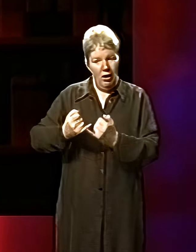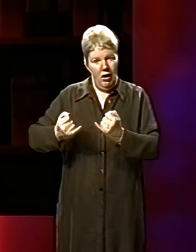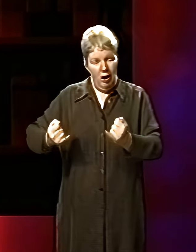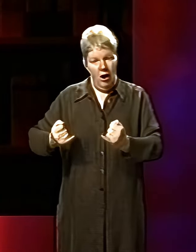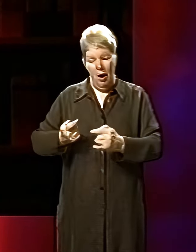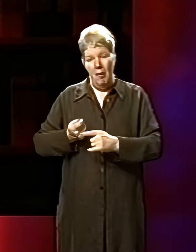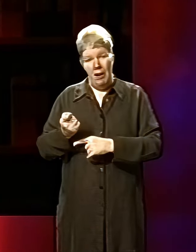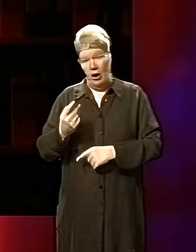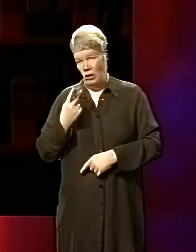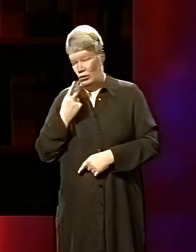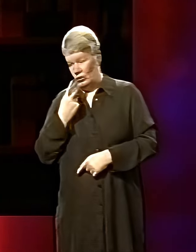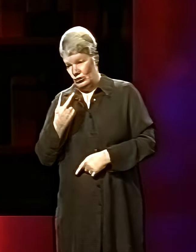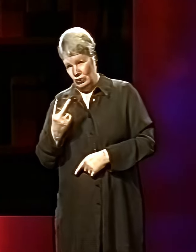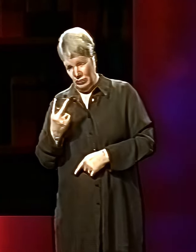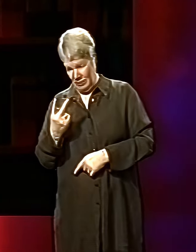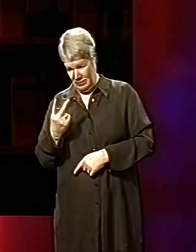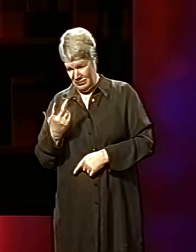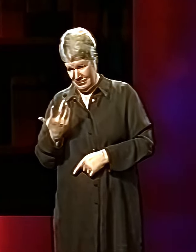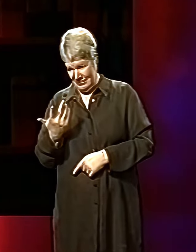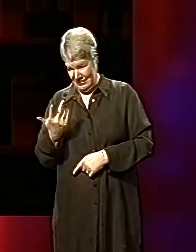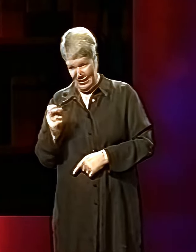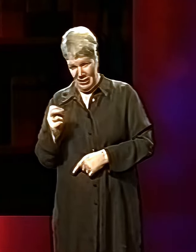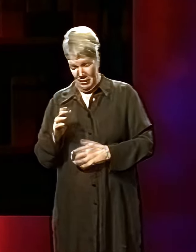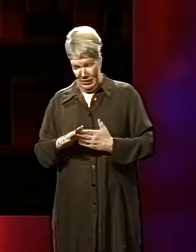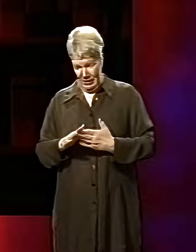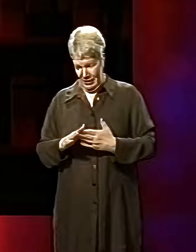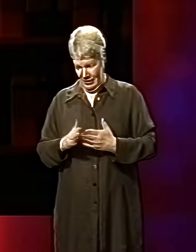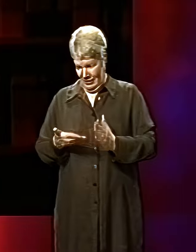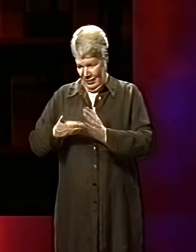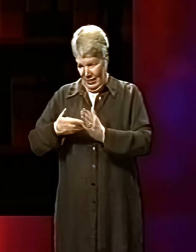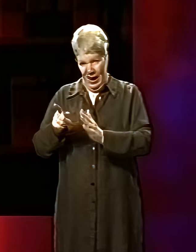she'd pay a £2 late fee every single week. So she was paying £5 a week